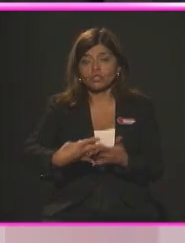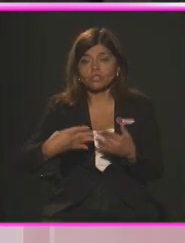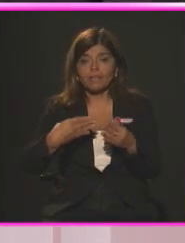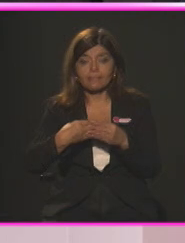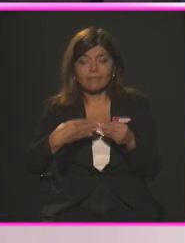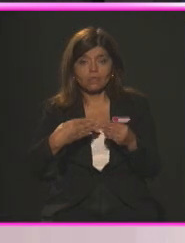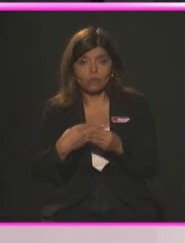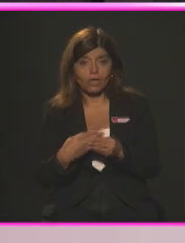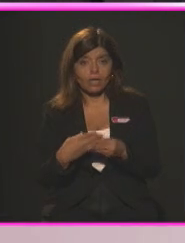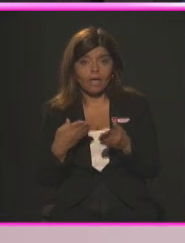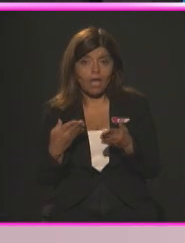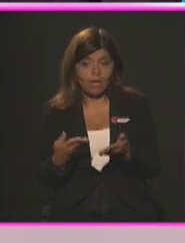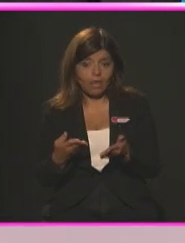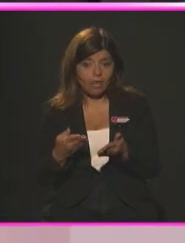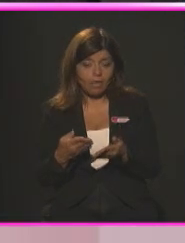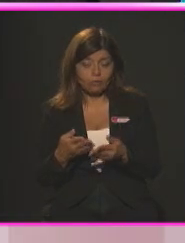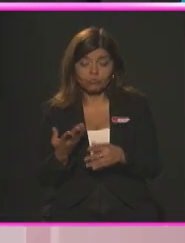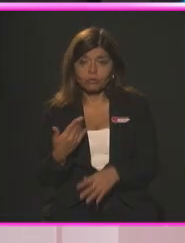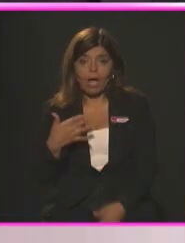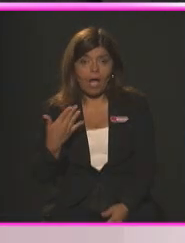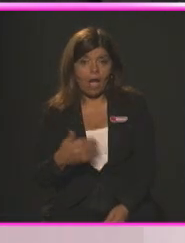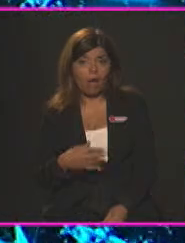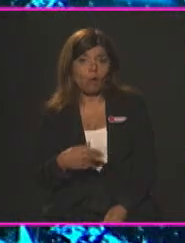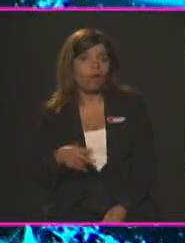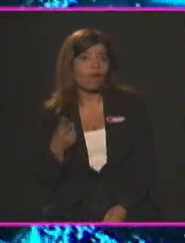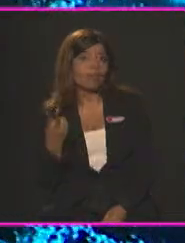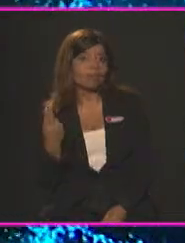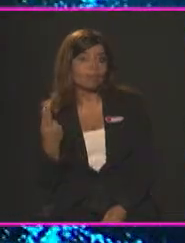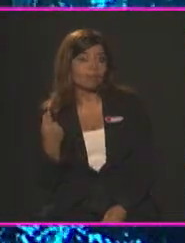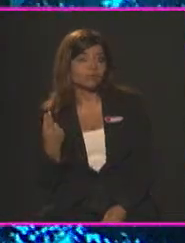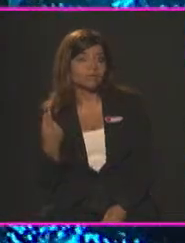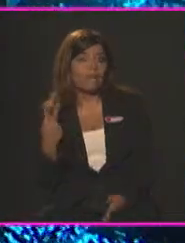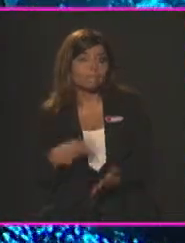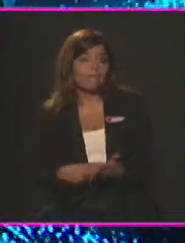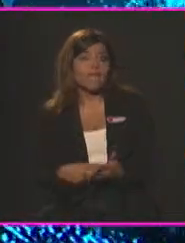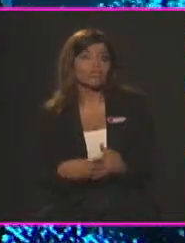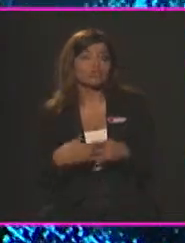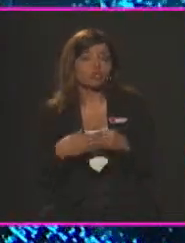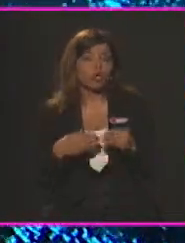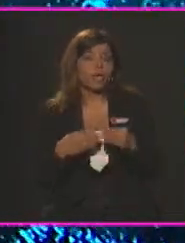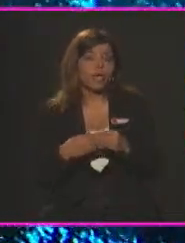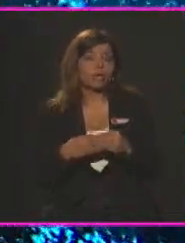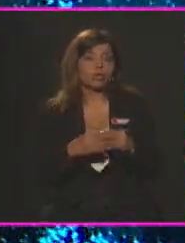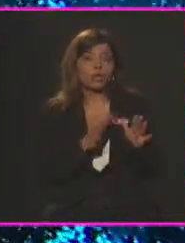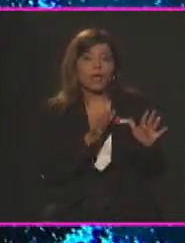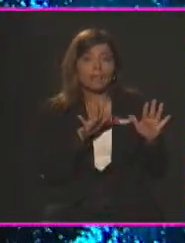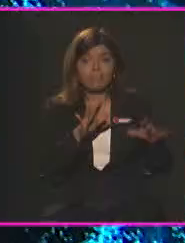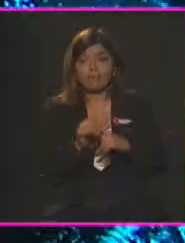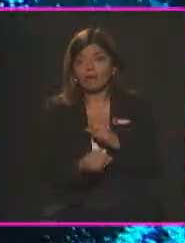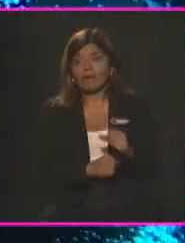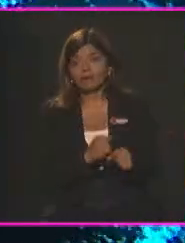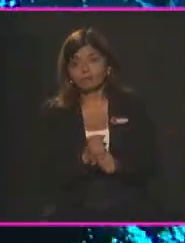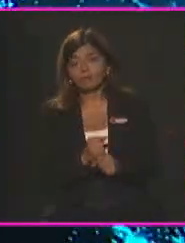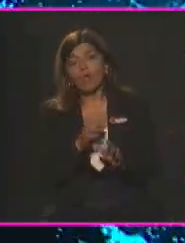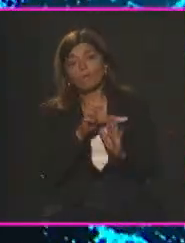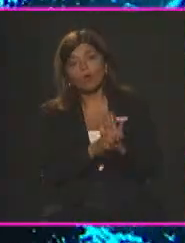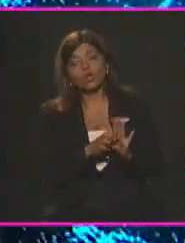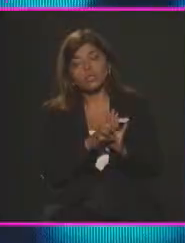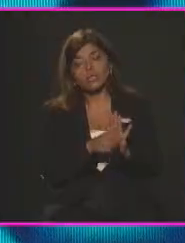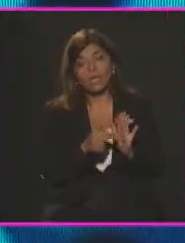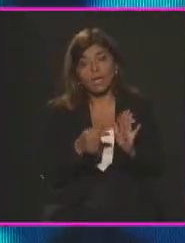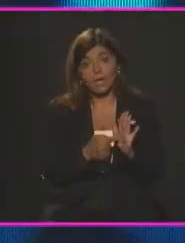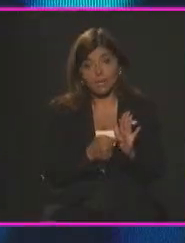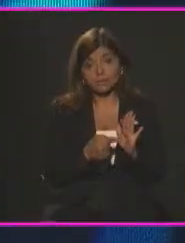in a decade. And so this is what led to the Human Microbiome Project, to the Earth Microbiome Project that I co-founded, to the American